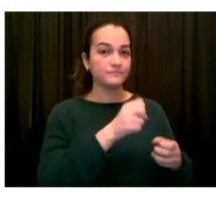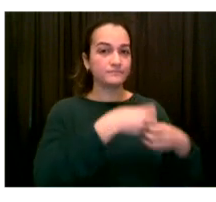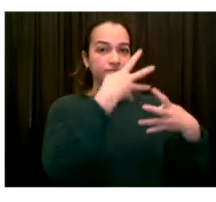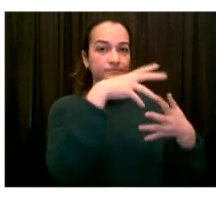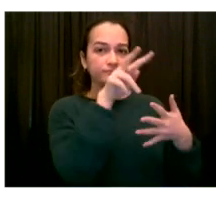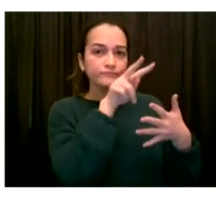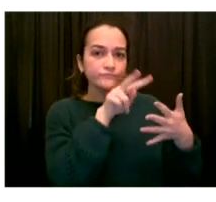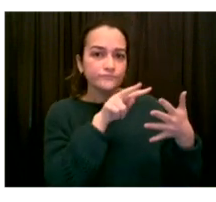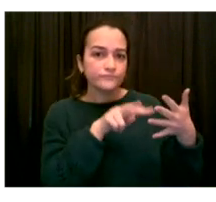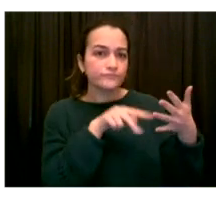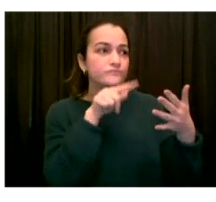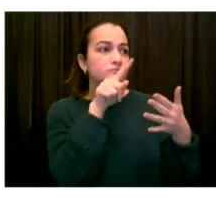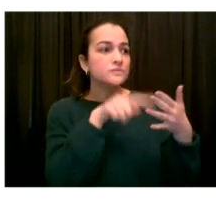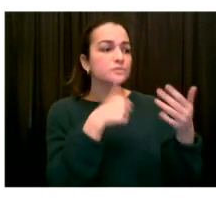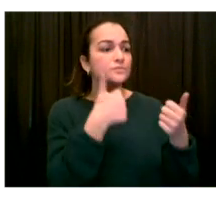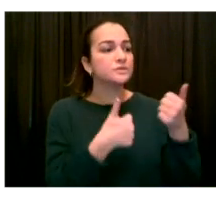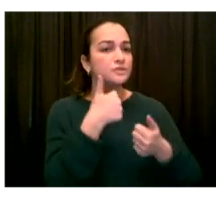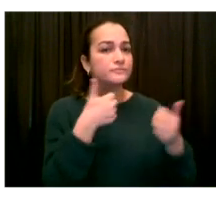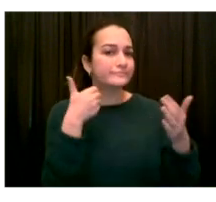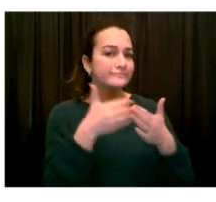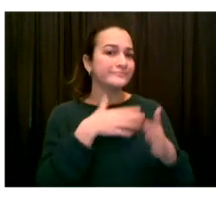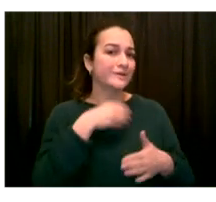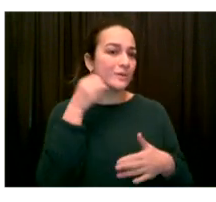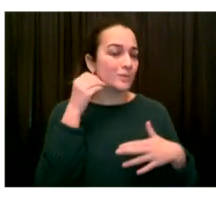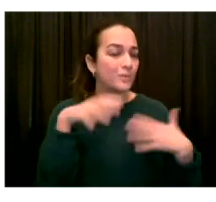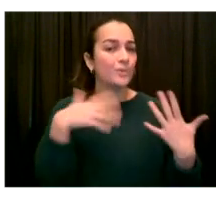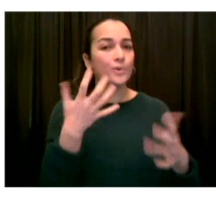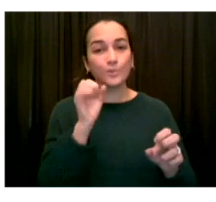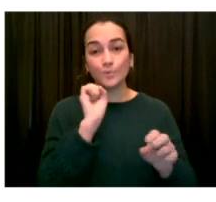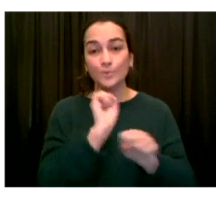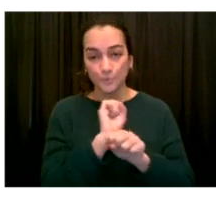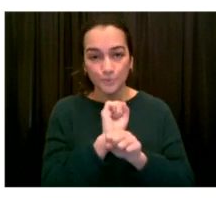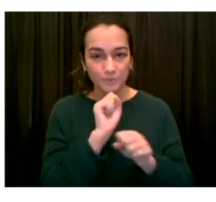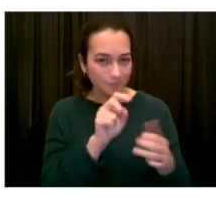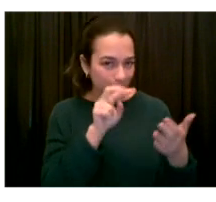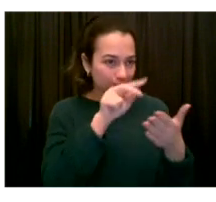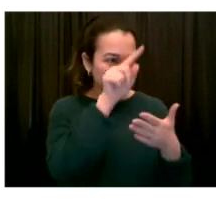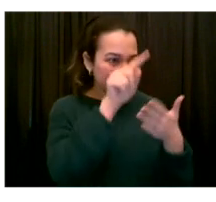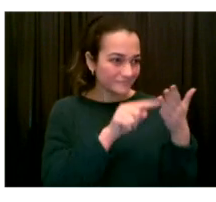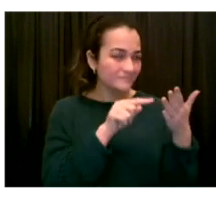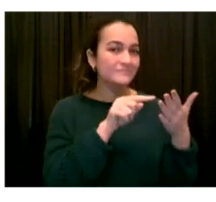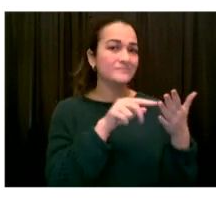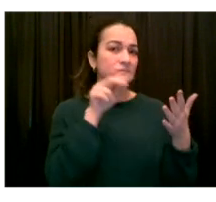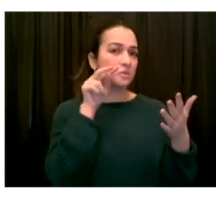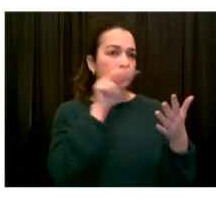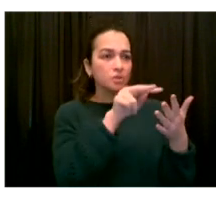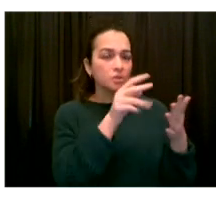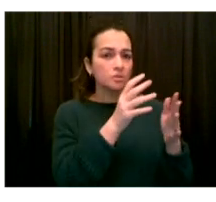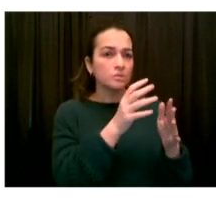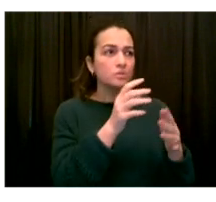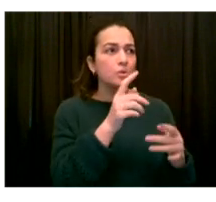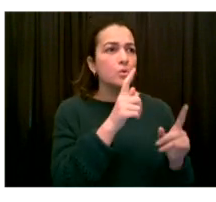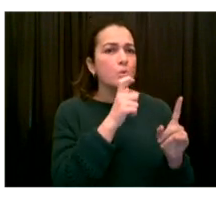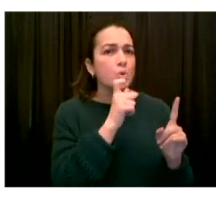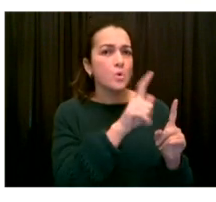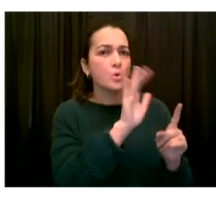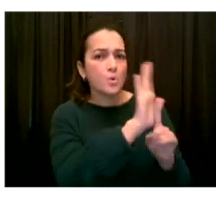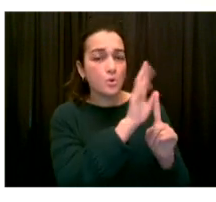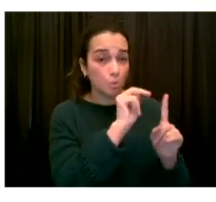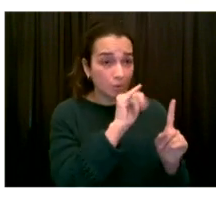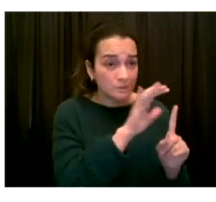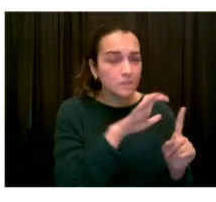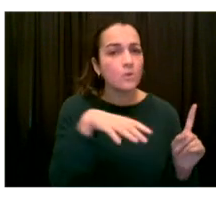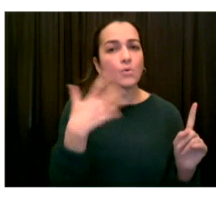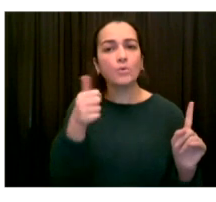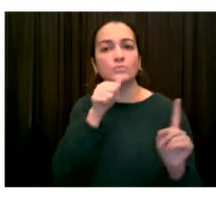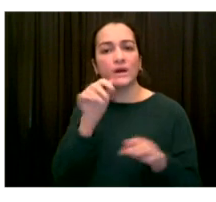that is where all of our mobile locations are situated for that day, including for the next couple of days. Go to our Test and Trace Core website, part of